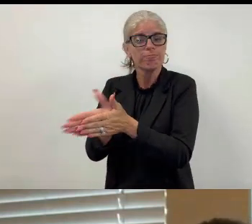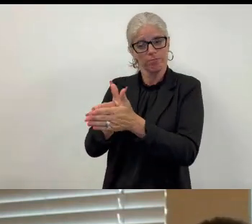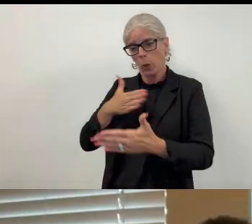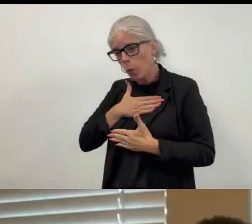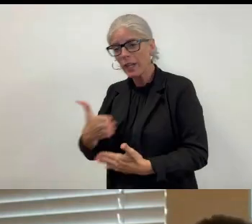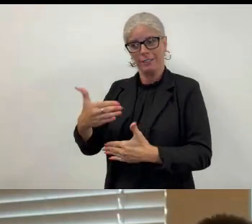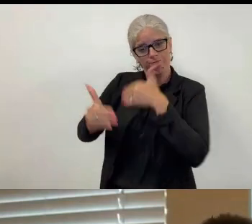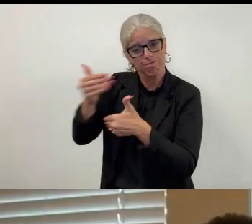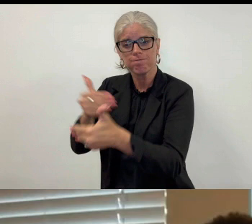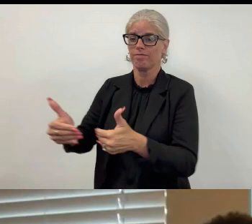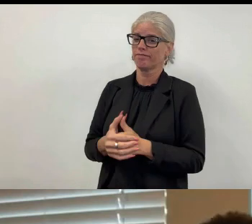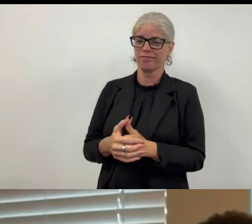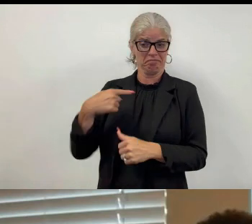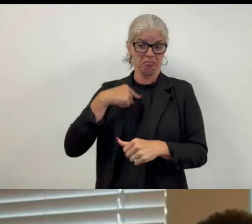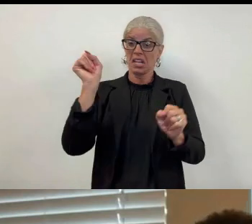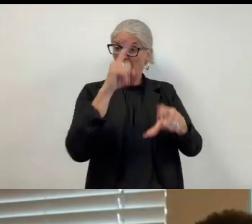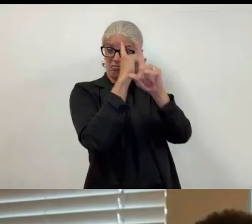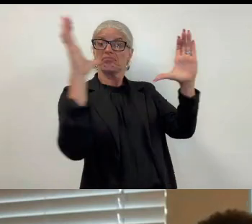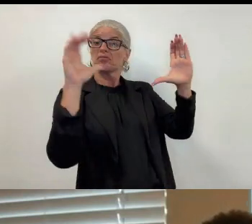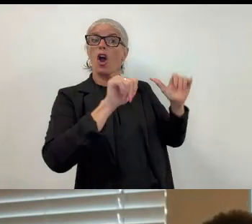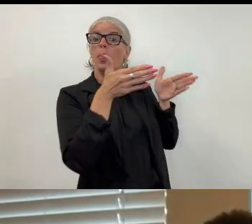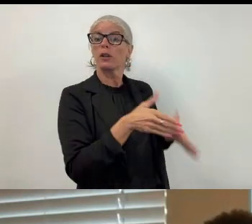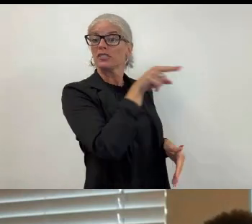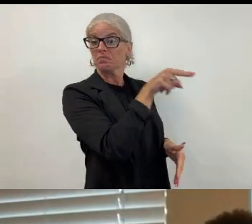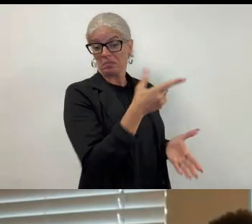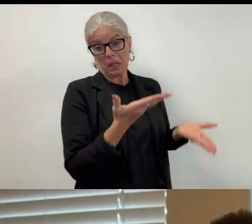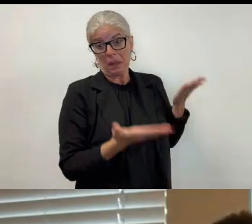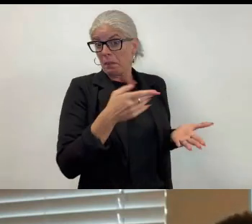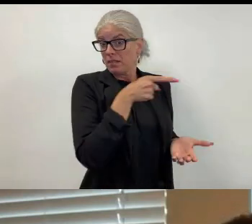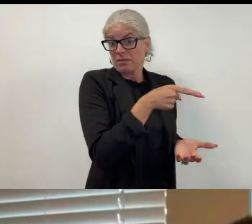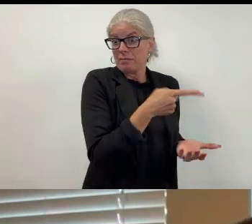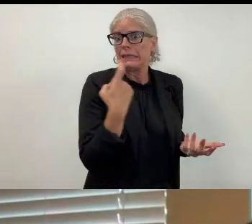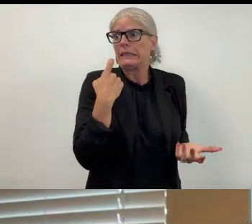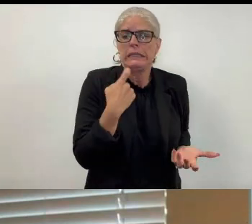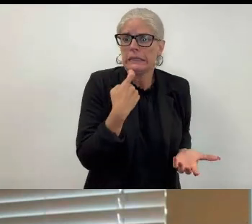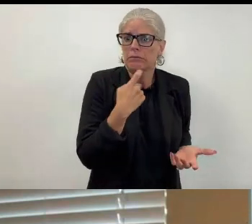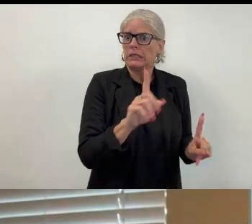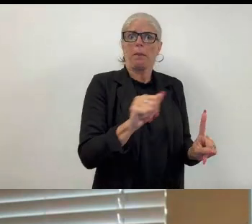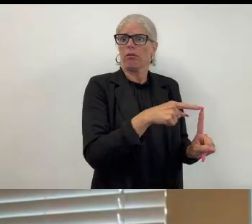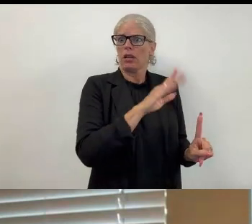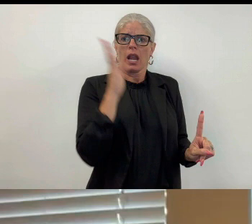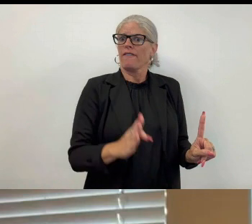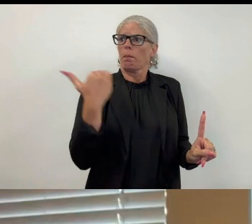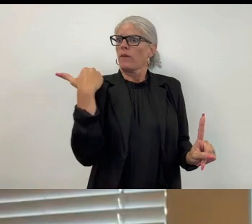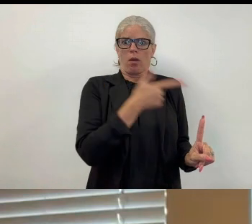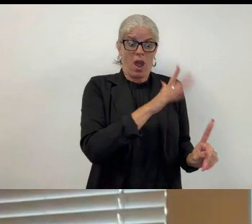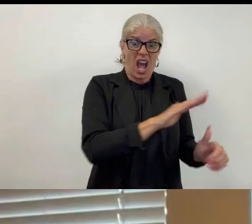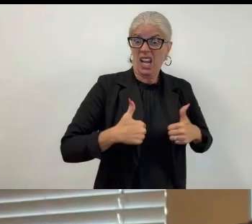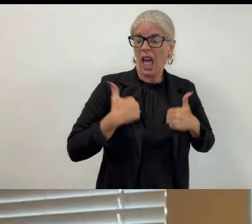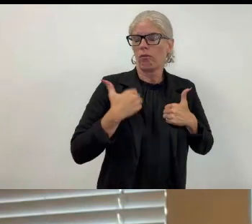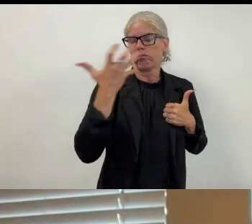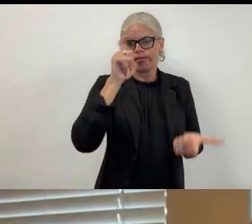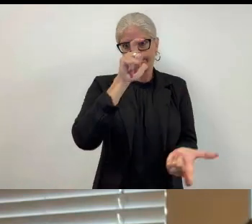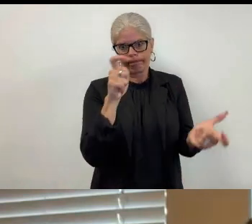I personally, I've never shied away from that. I can definitely see where it would maybe be challenging if you are, if